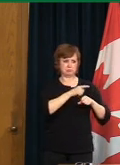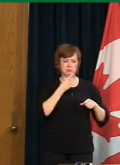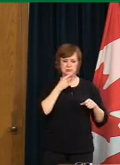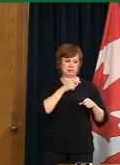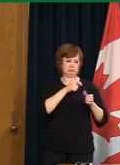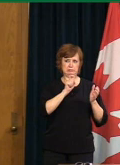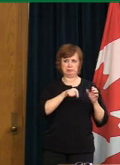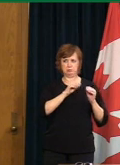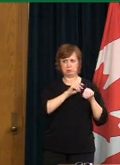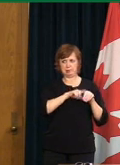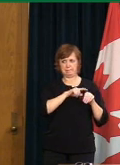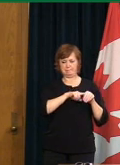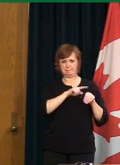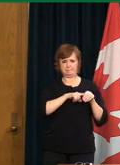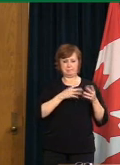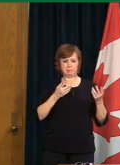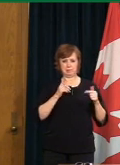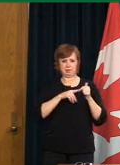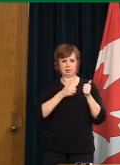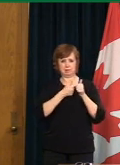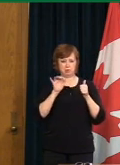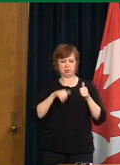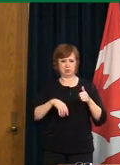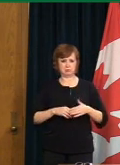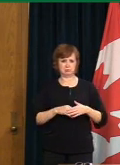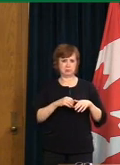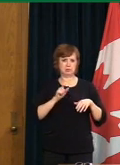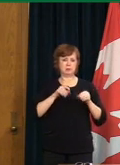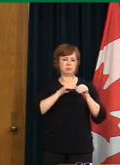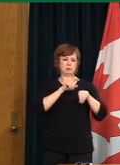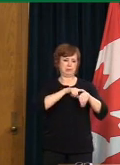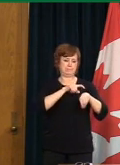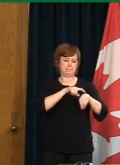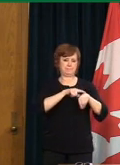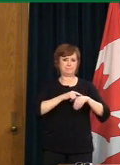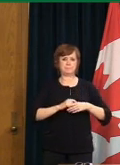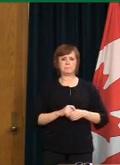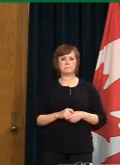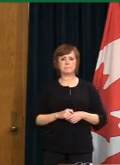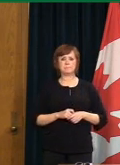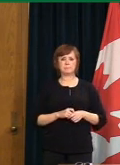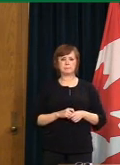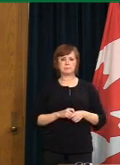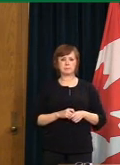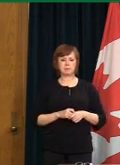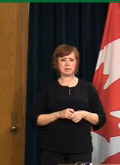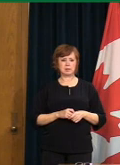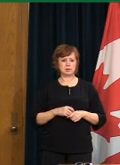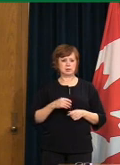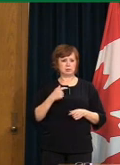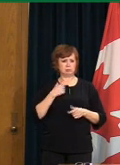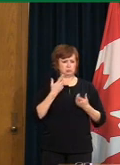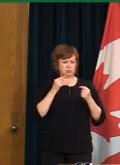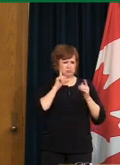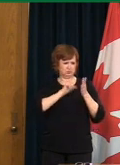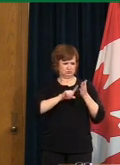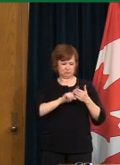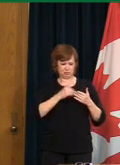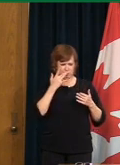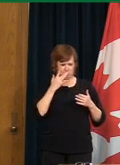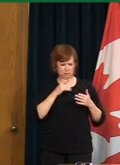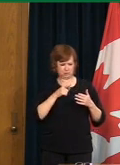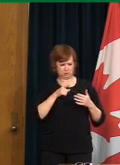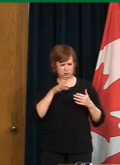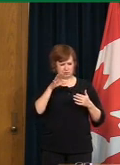it. So I'm wondering I guess I'm seeking to understand why you were so frustrated with the Prime Minister, given